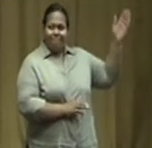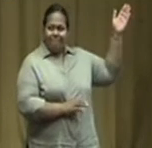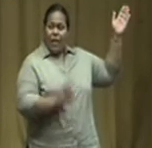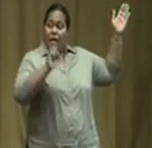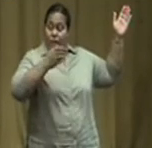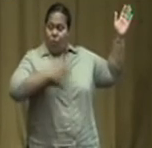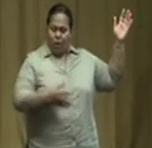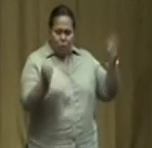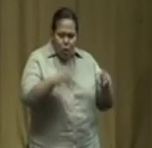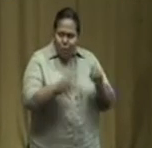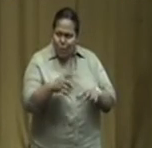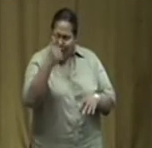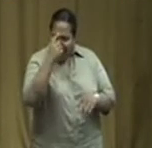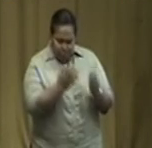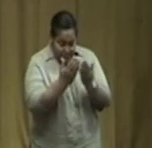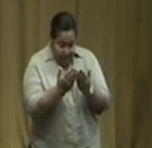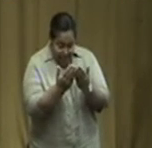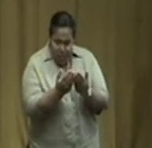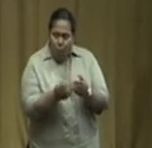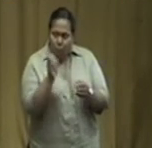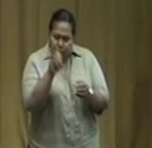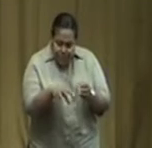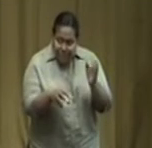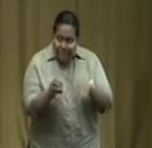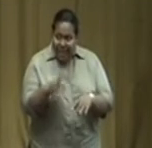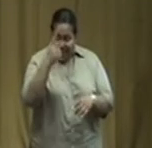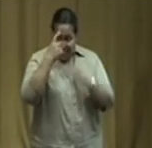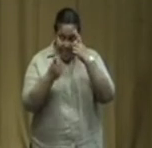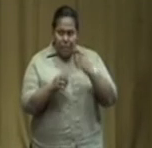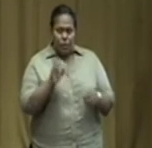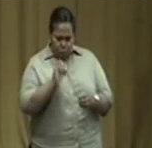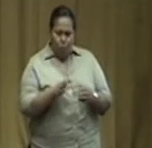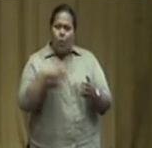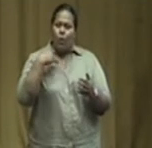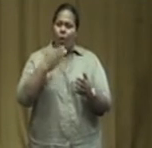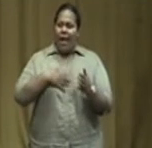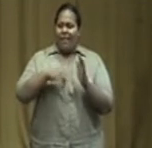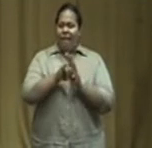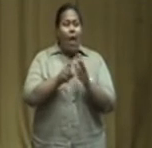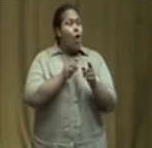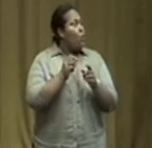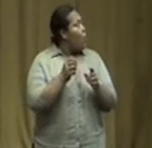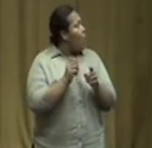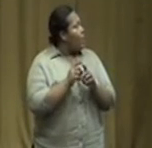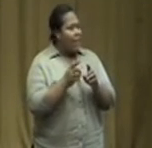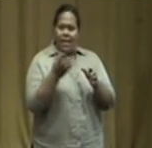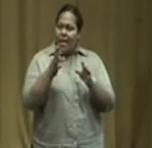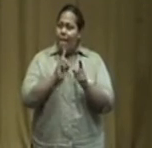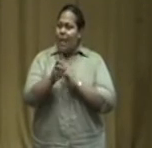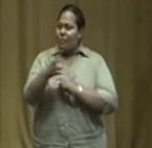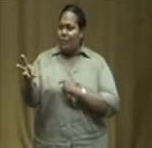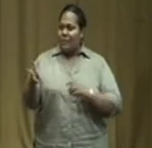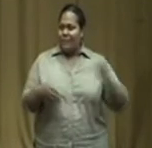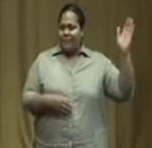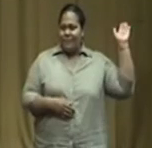contribution through the communications, I log in to avoid spam. So this is going to be an interesting challenge. Do I remember the